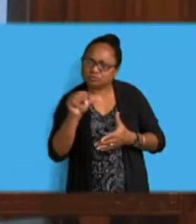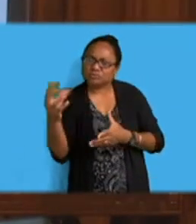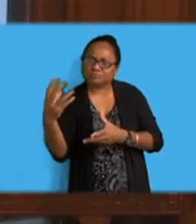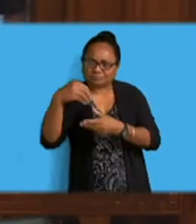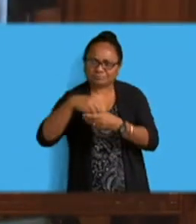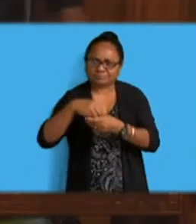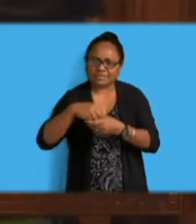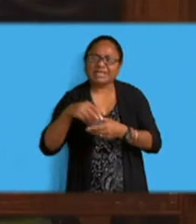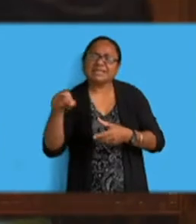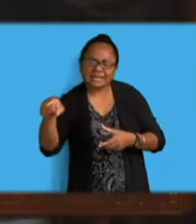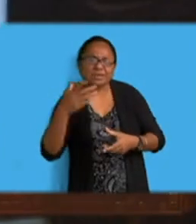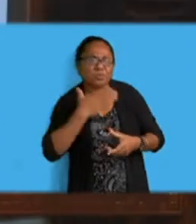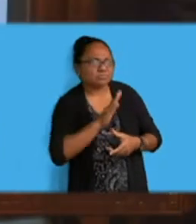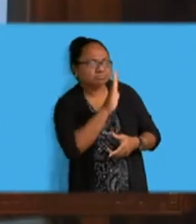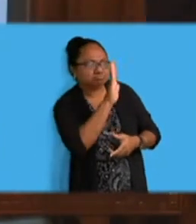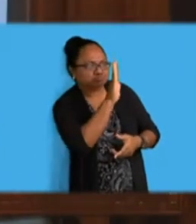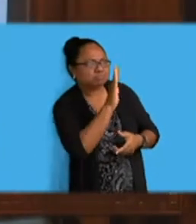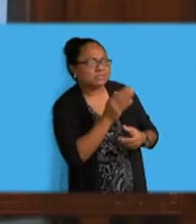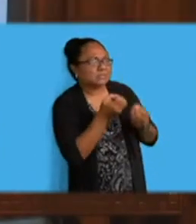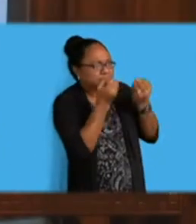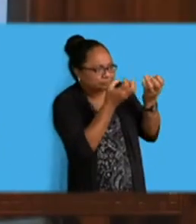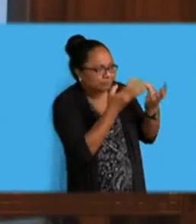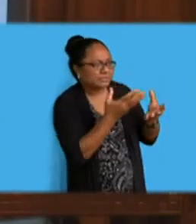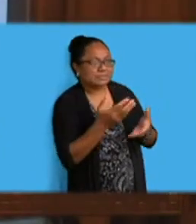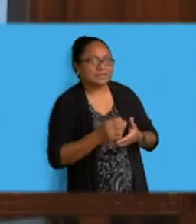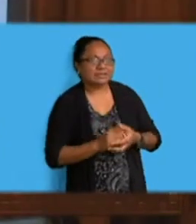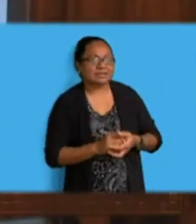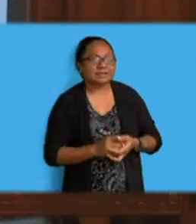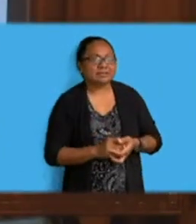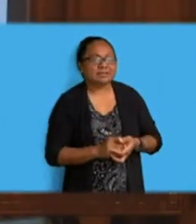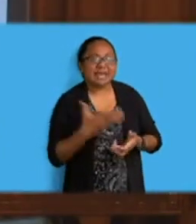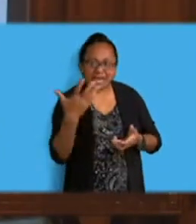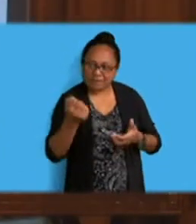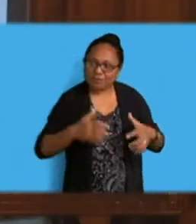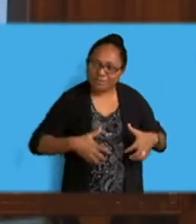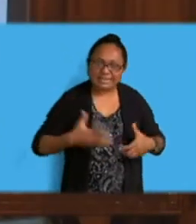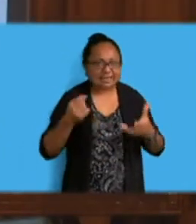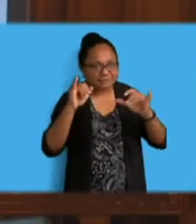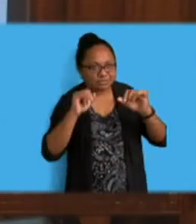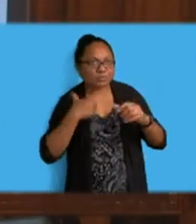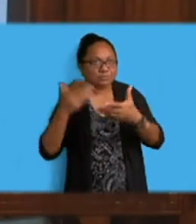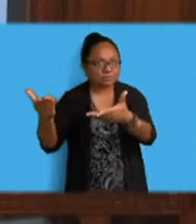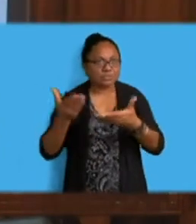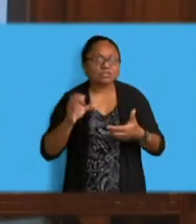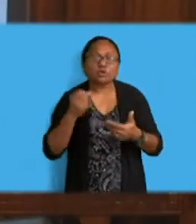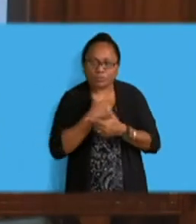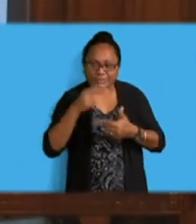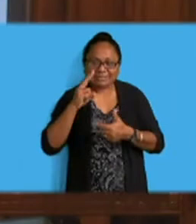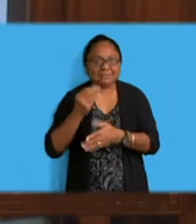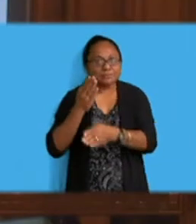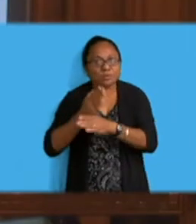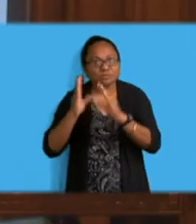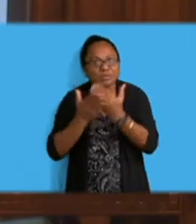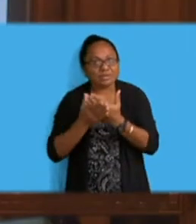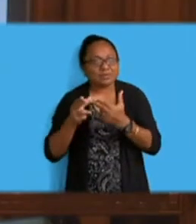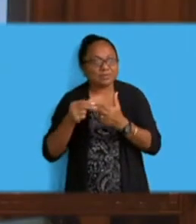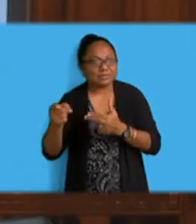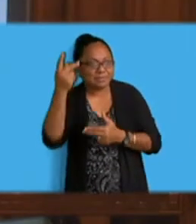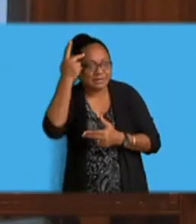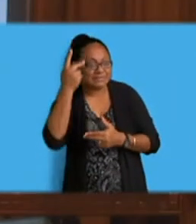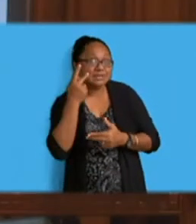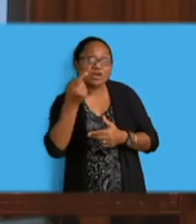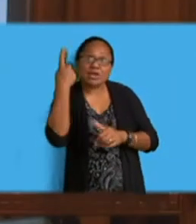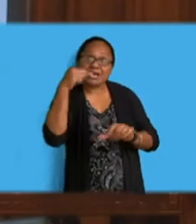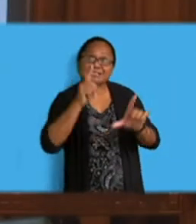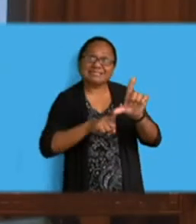need to be heard, and they need to be, we need to work with them. Honorable Deputy Speaker, it is in this regard that last year